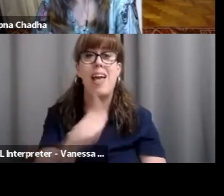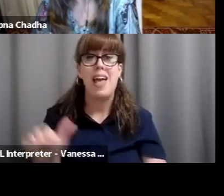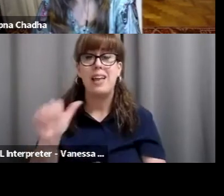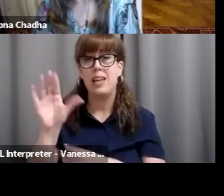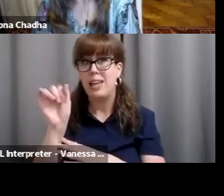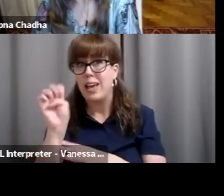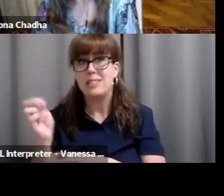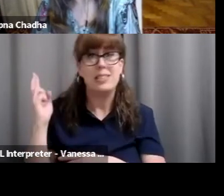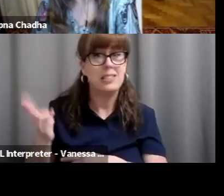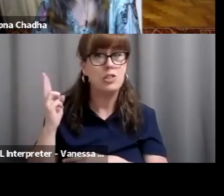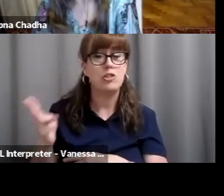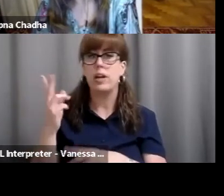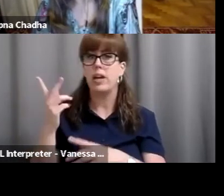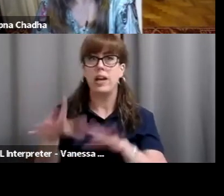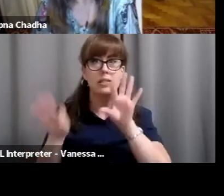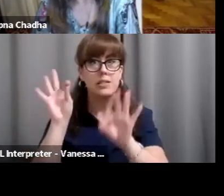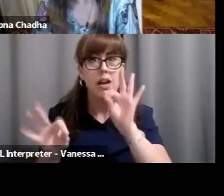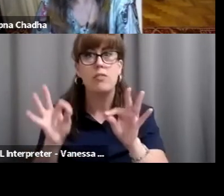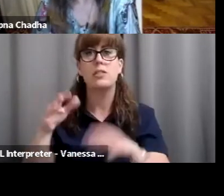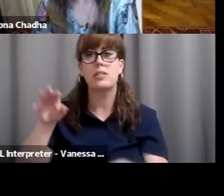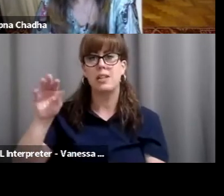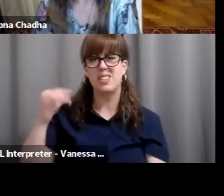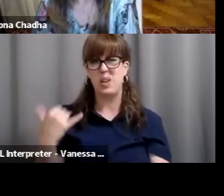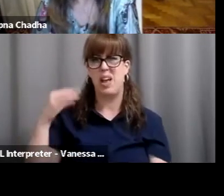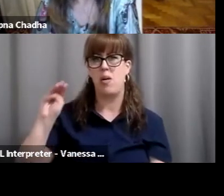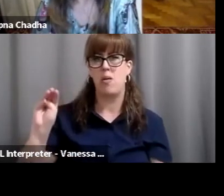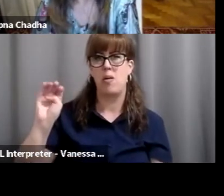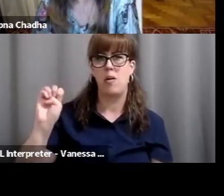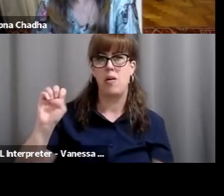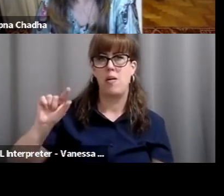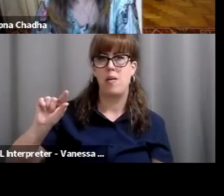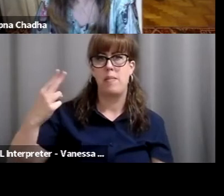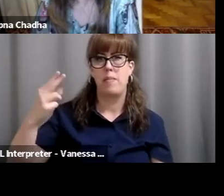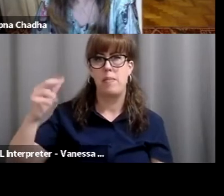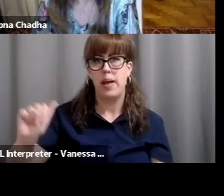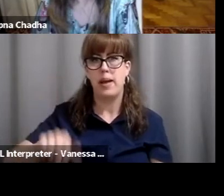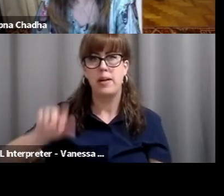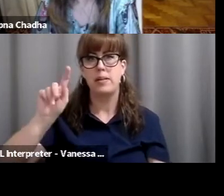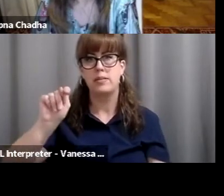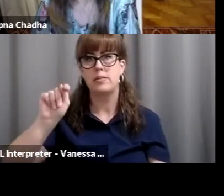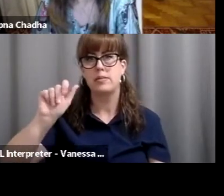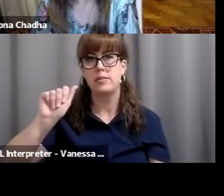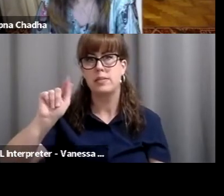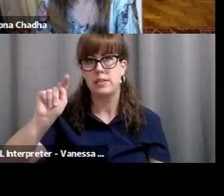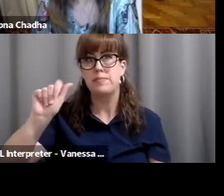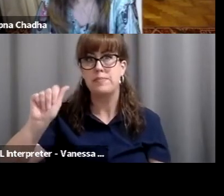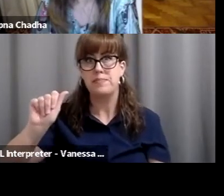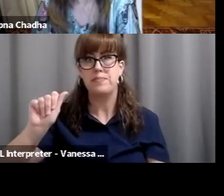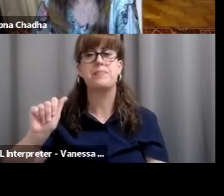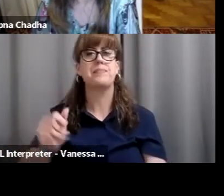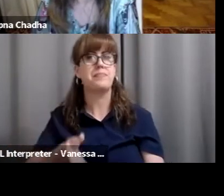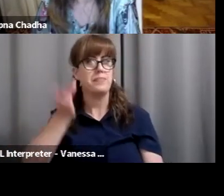audience? Sure, Madeline, thank you. I want to just compliment Rohini for